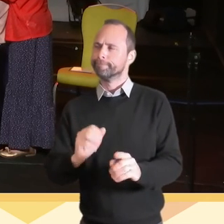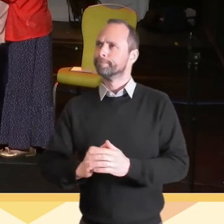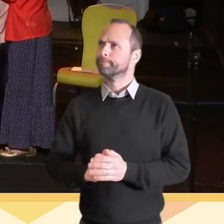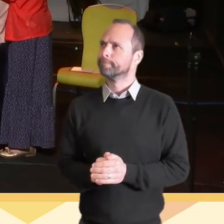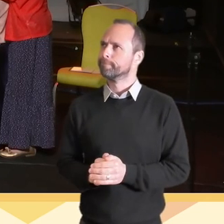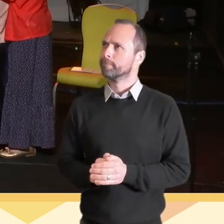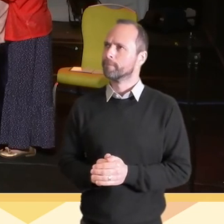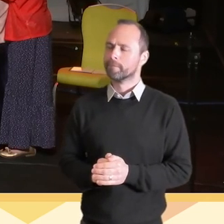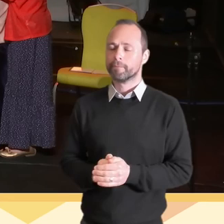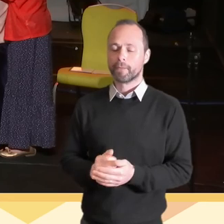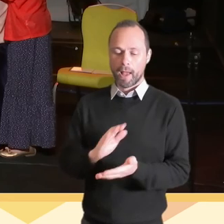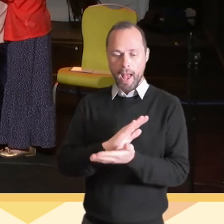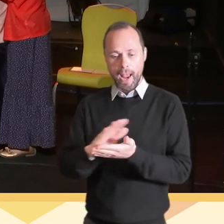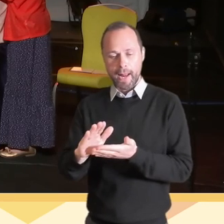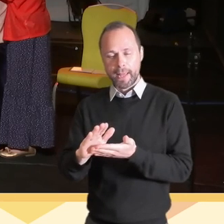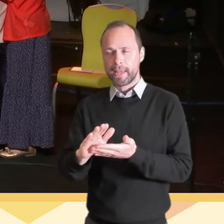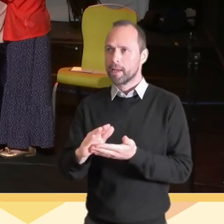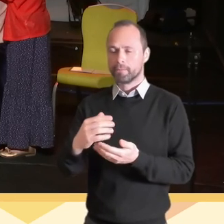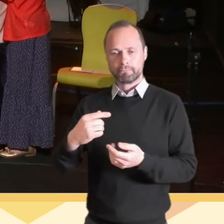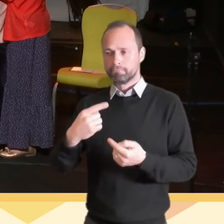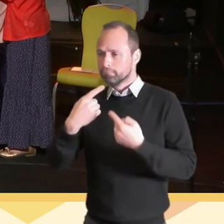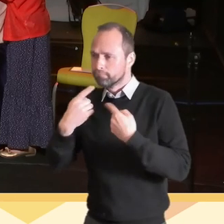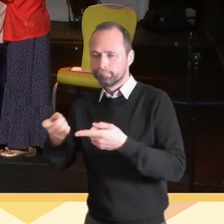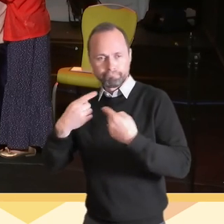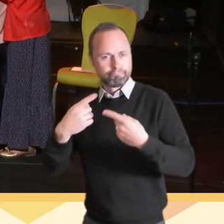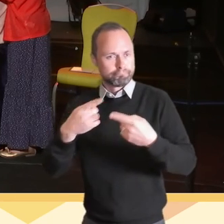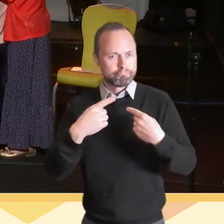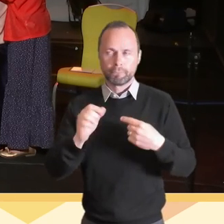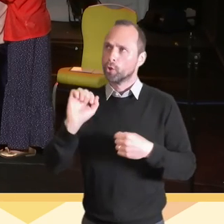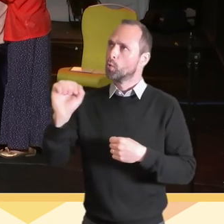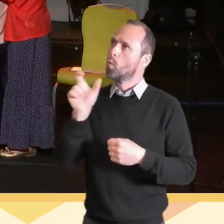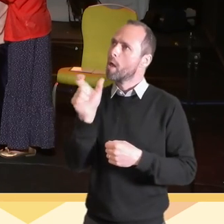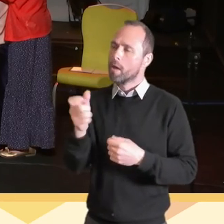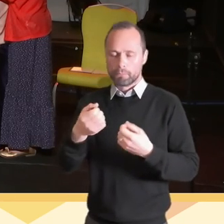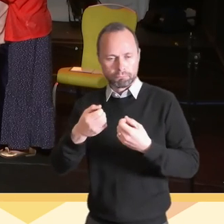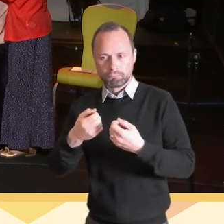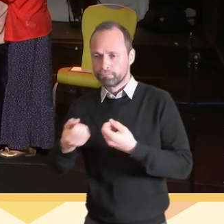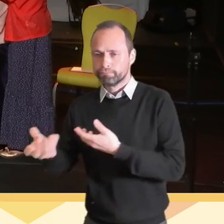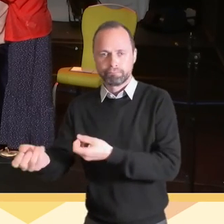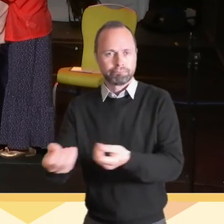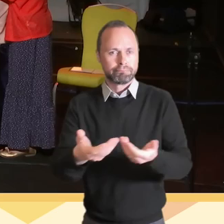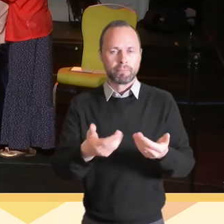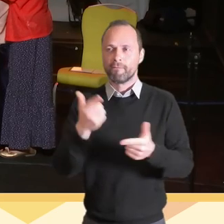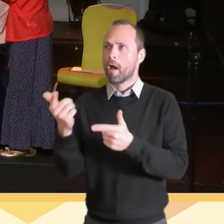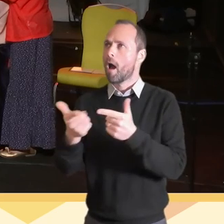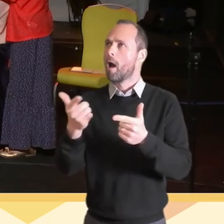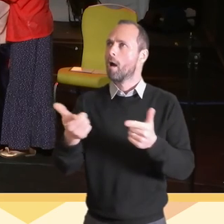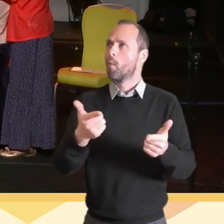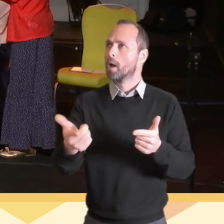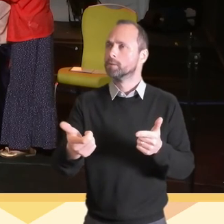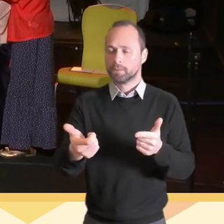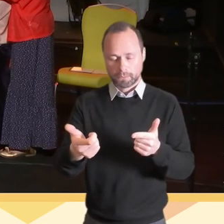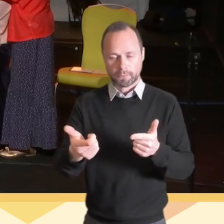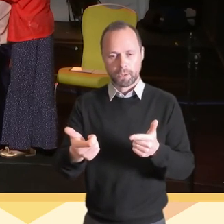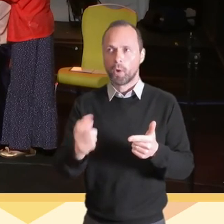she seeks to share that message far and wide, we pray that she will grow as she shares. But